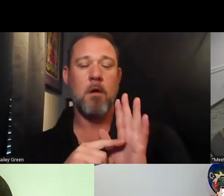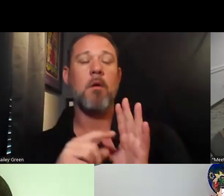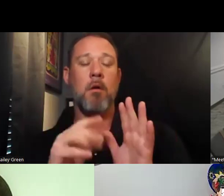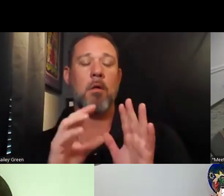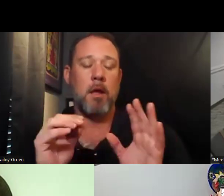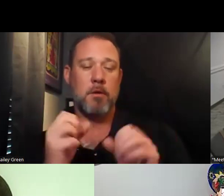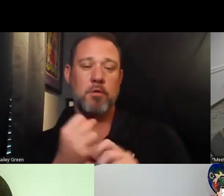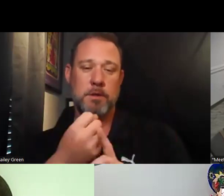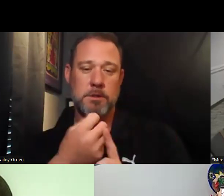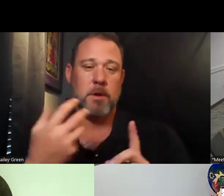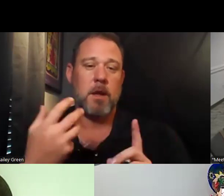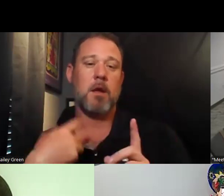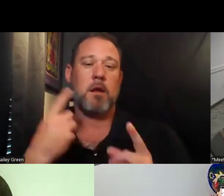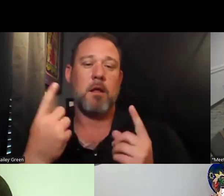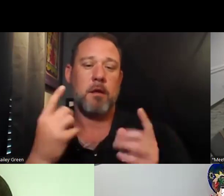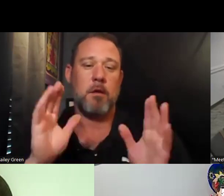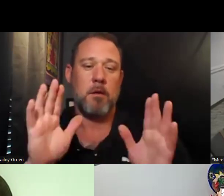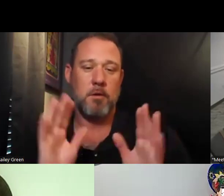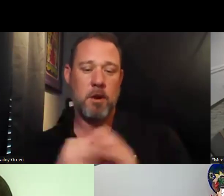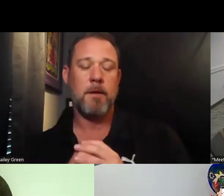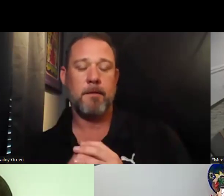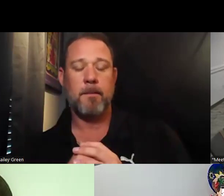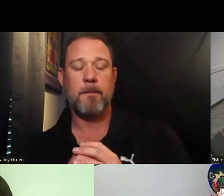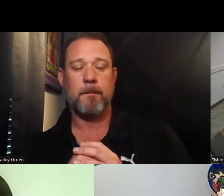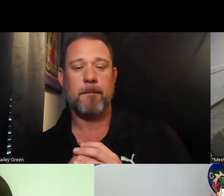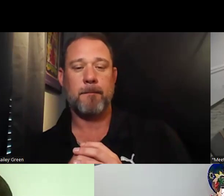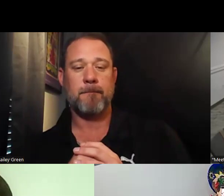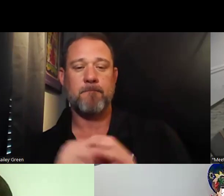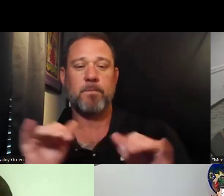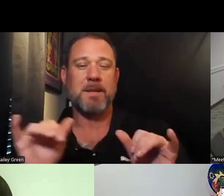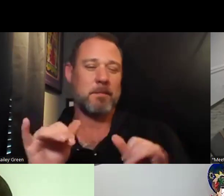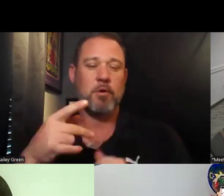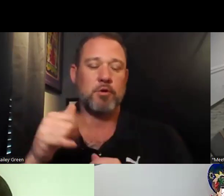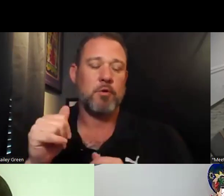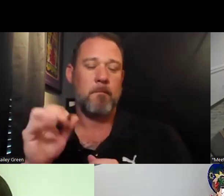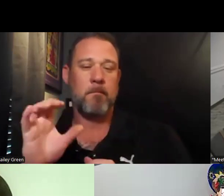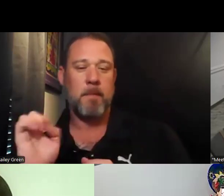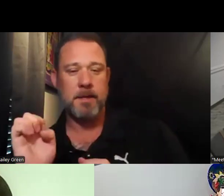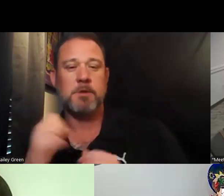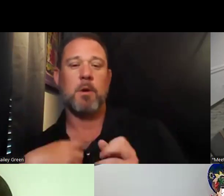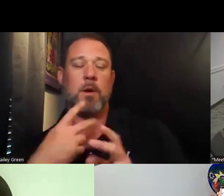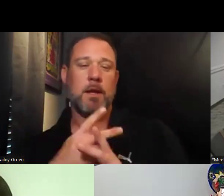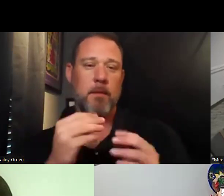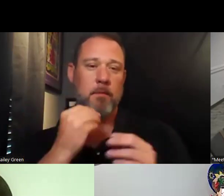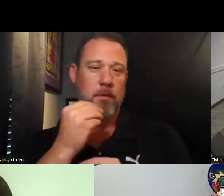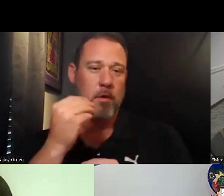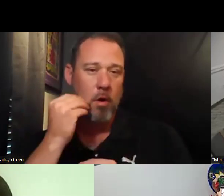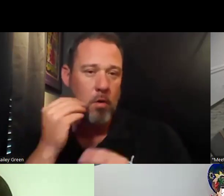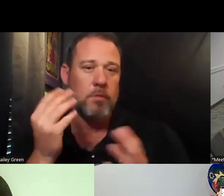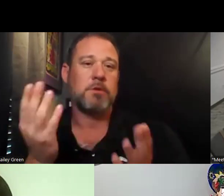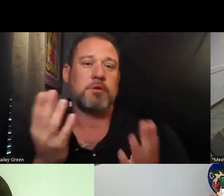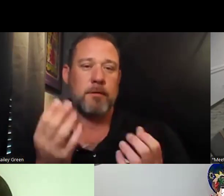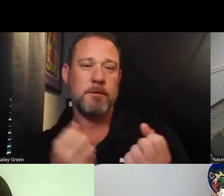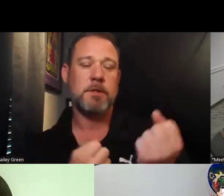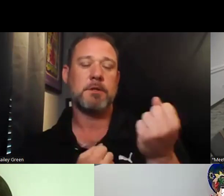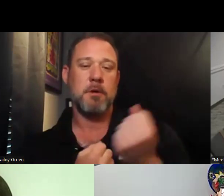to expand on that, I think would be great. It's similar to PACE, we want to keep people in their own homes with services and supports,